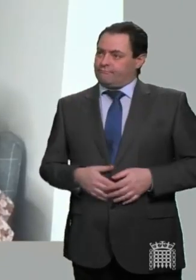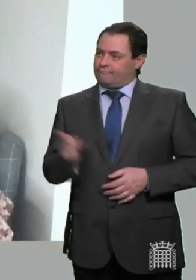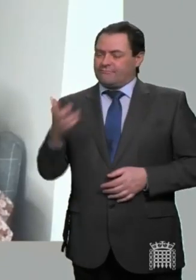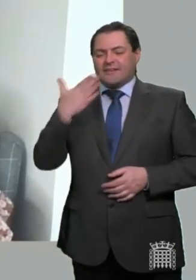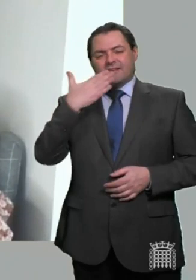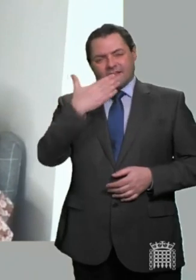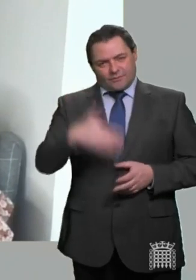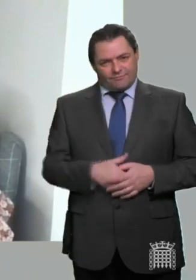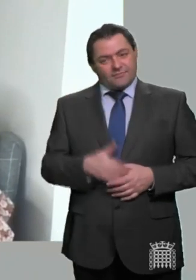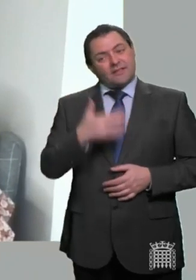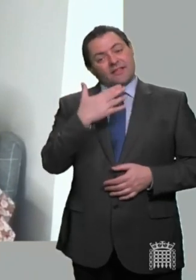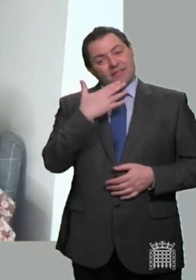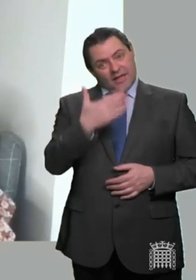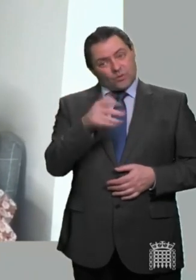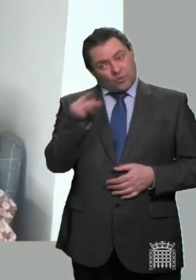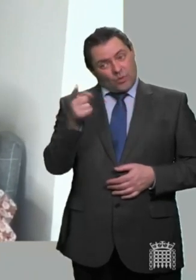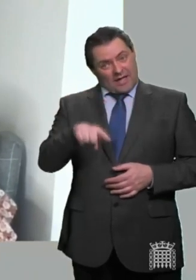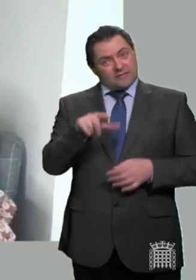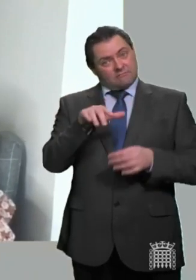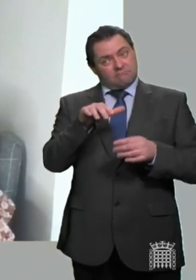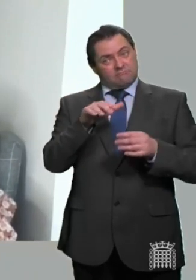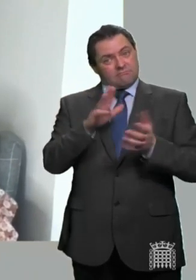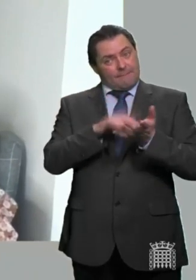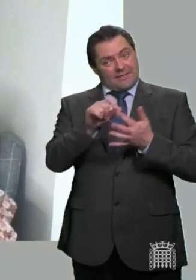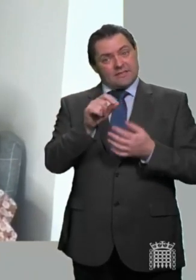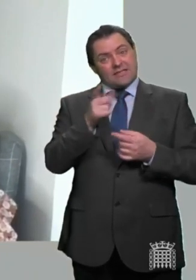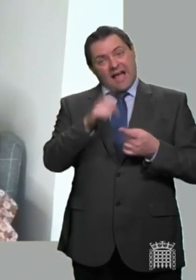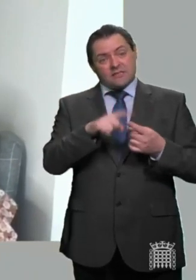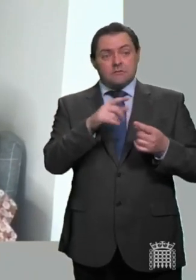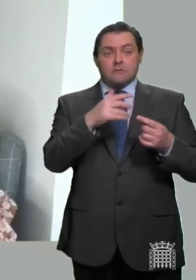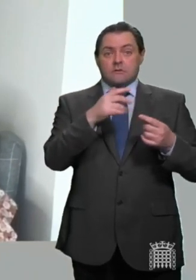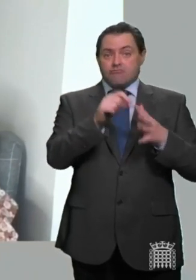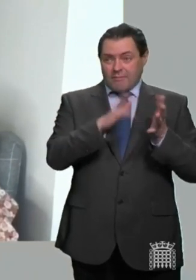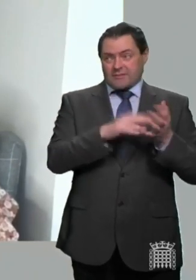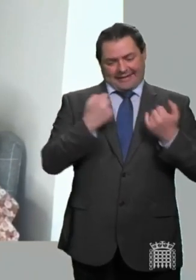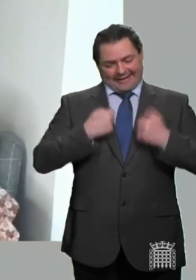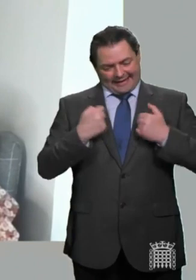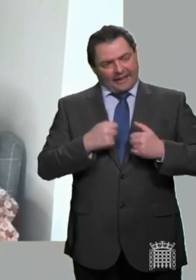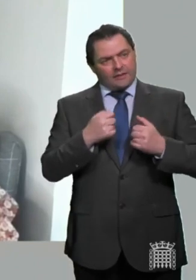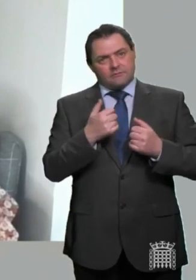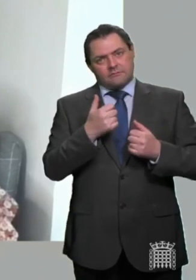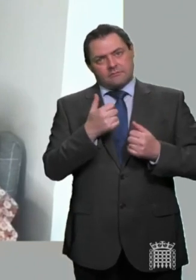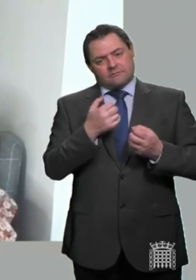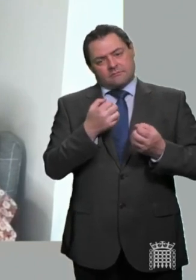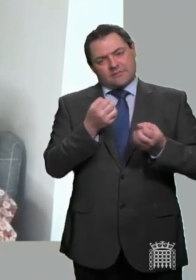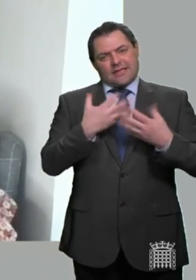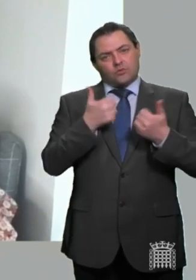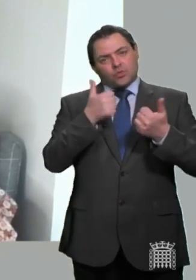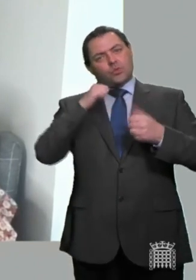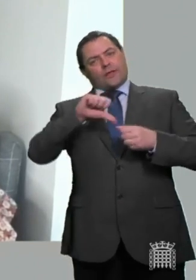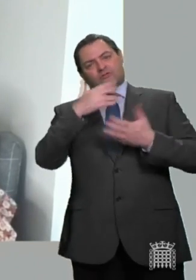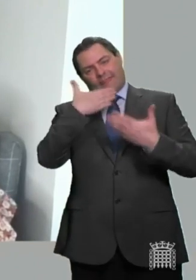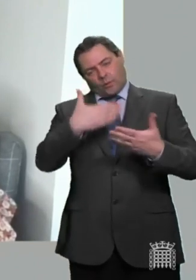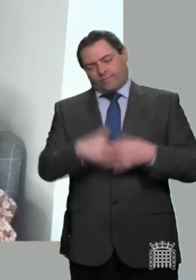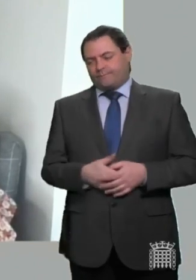And I'd like to thank you and members across the House, including the Prime Minister, for your well wishes during my illness. Mr Speaker, the Prime Minister had